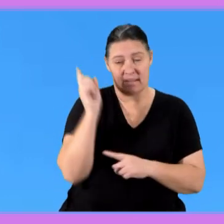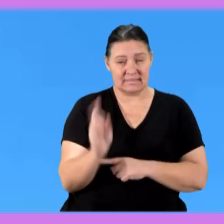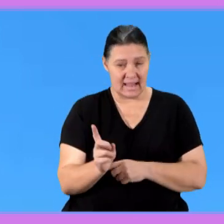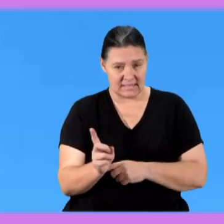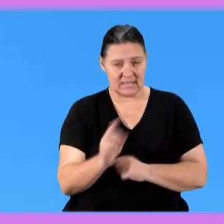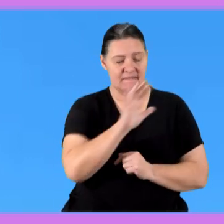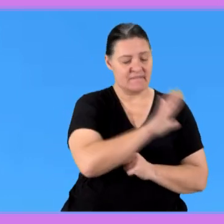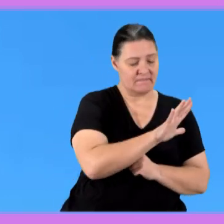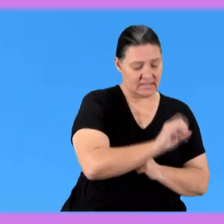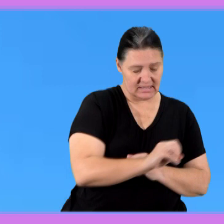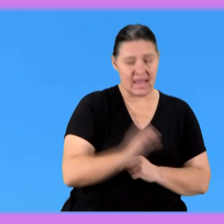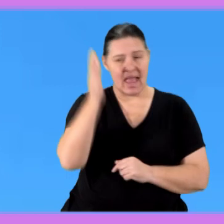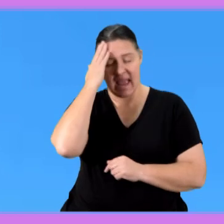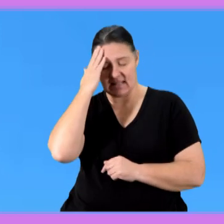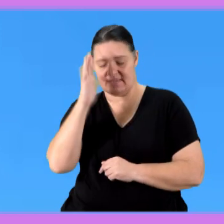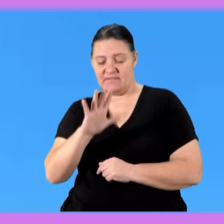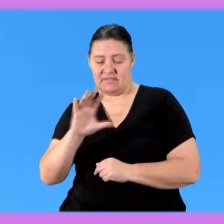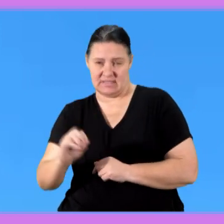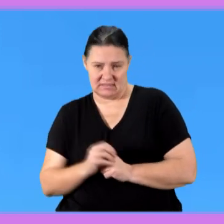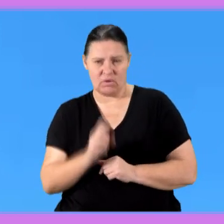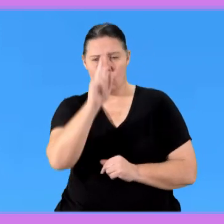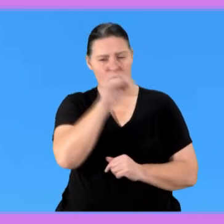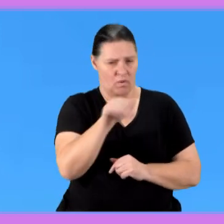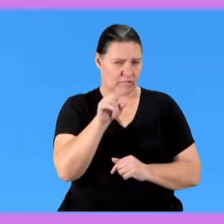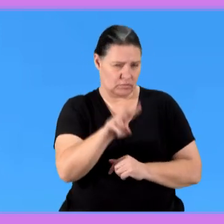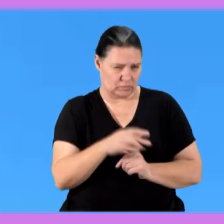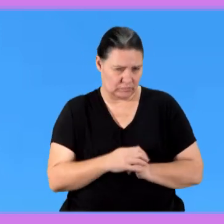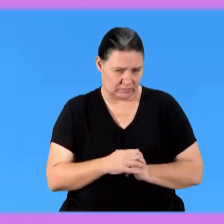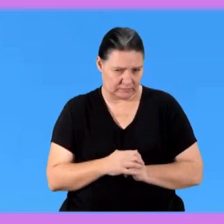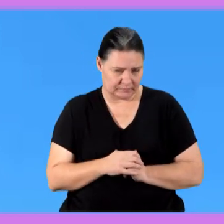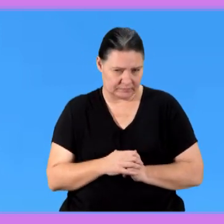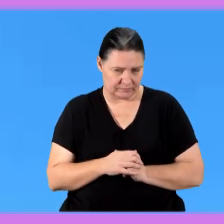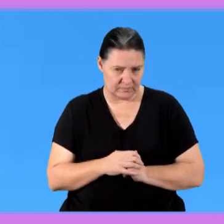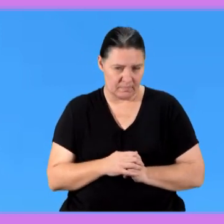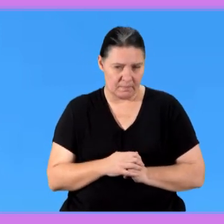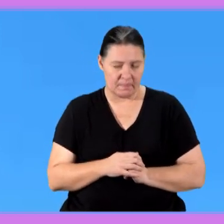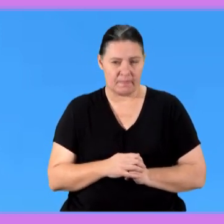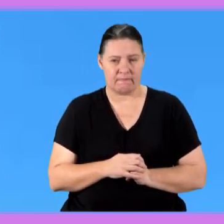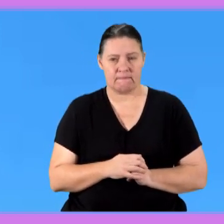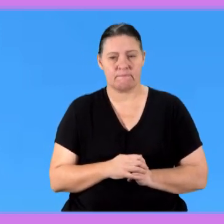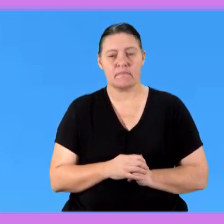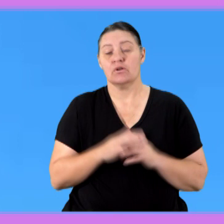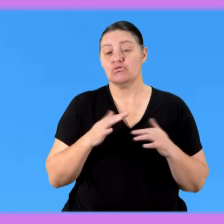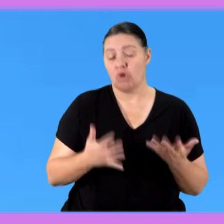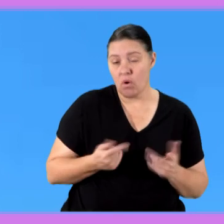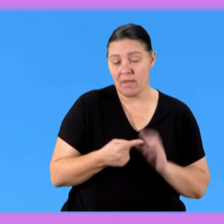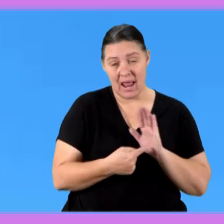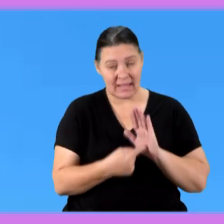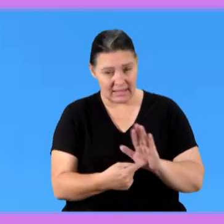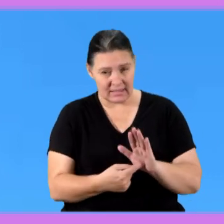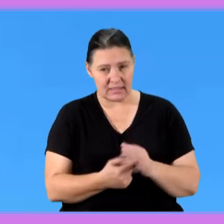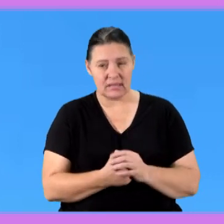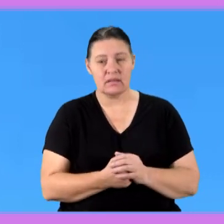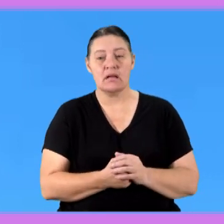tails is 50-50, right? It's 50%, 1 over 2. The same will apply for heads, right? So therefore, I'll indicate that